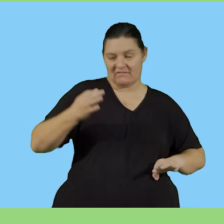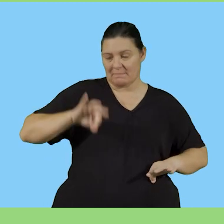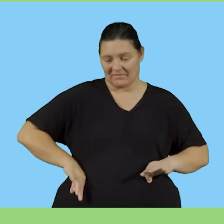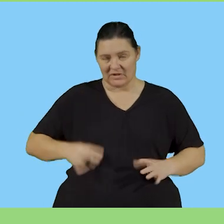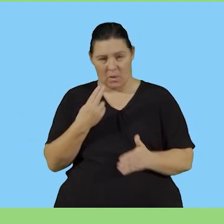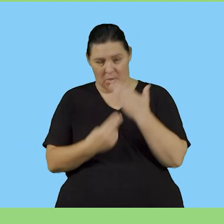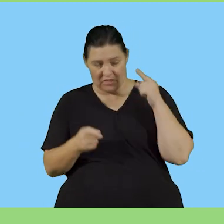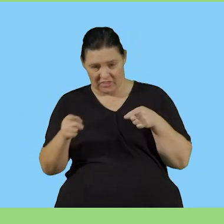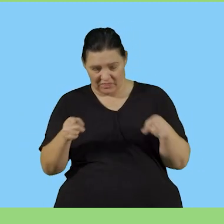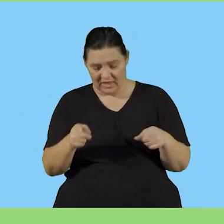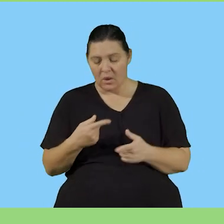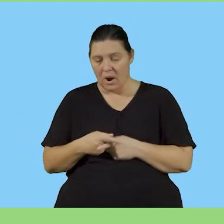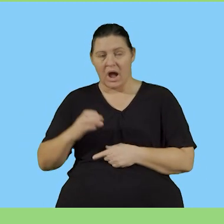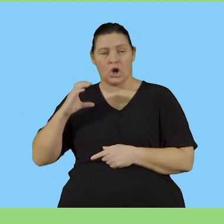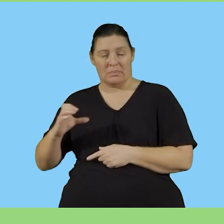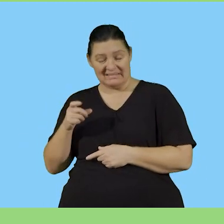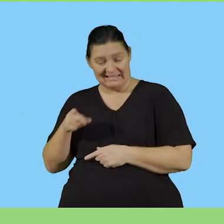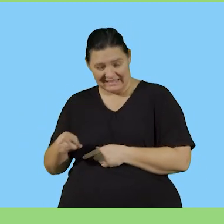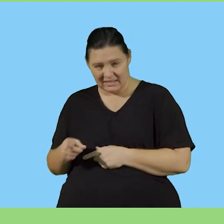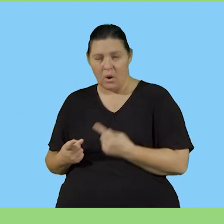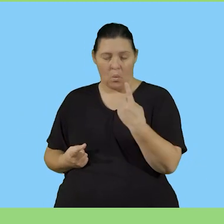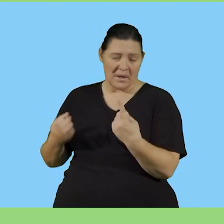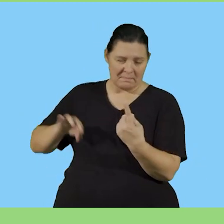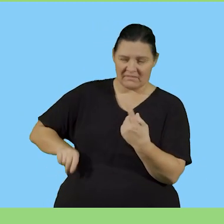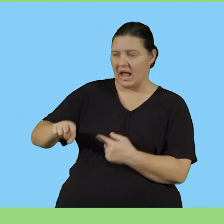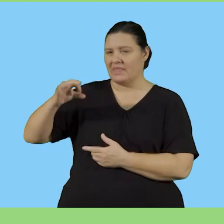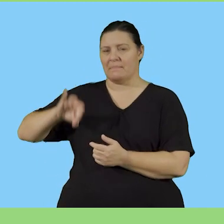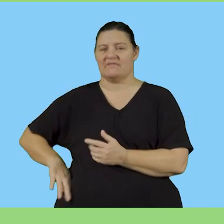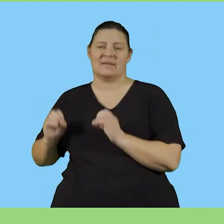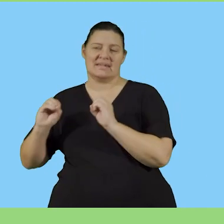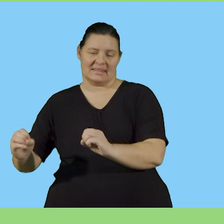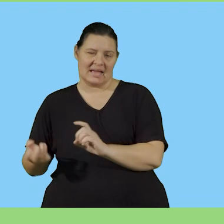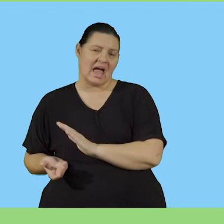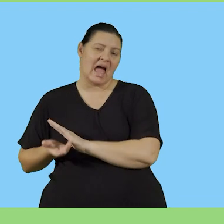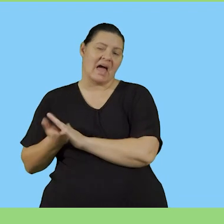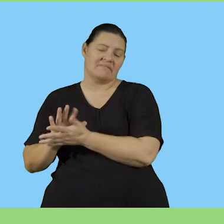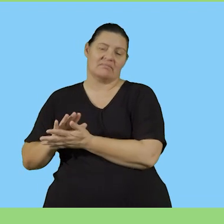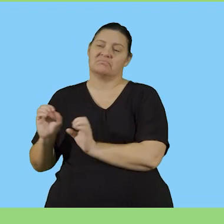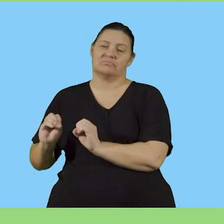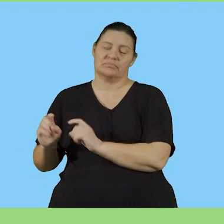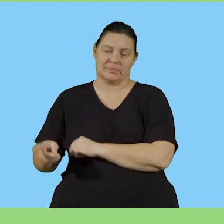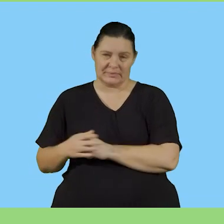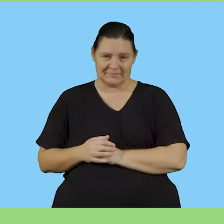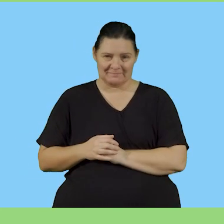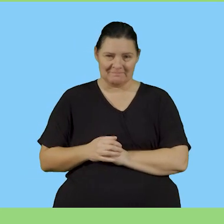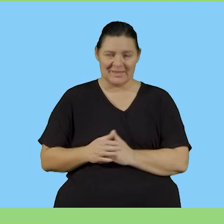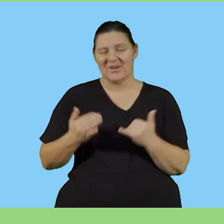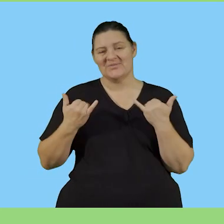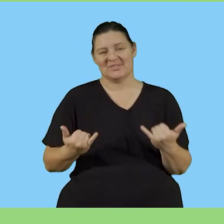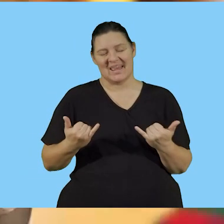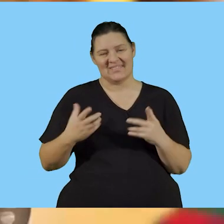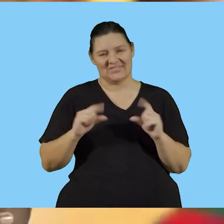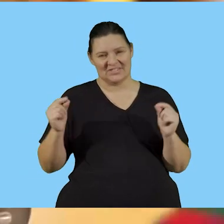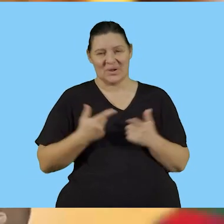the relationship or the interaction, whereas commensalism, one benefits, the other one is unaffected or